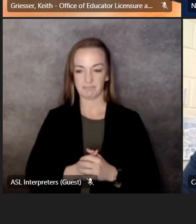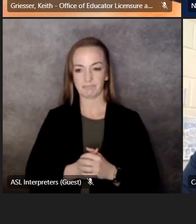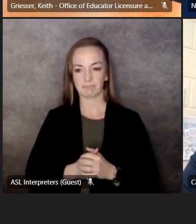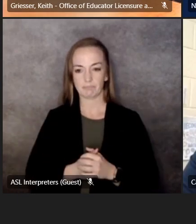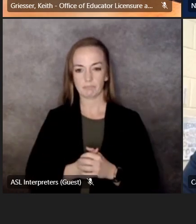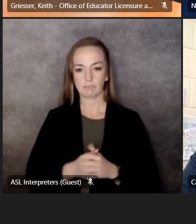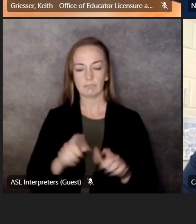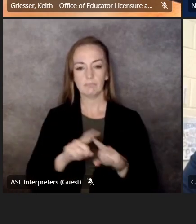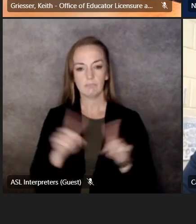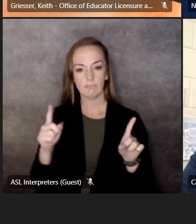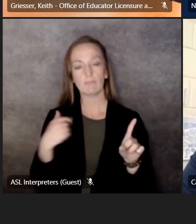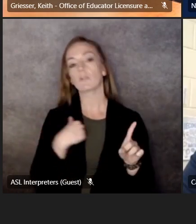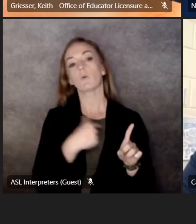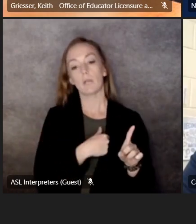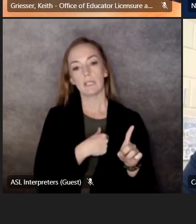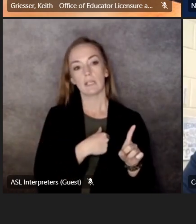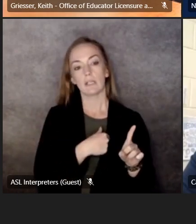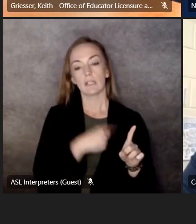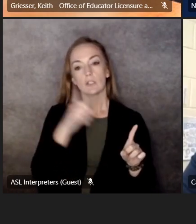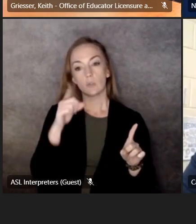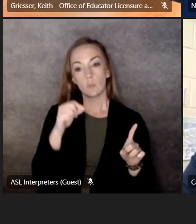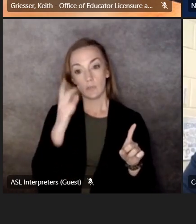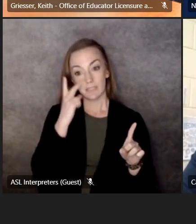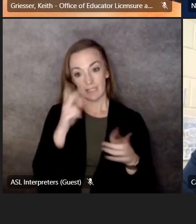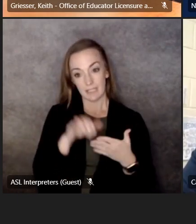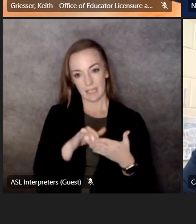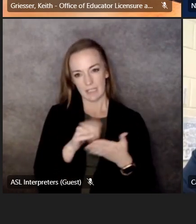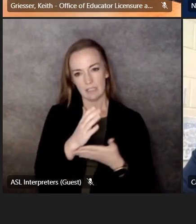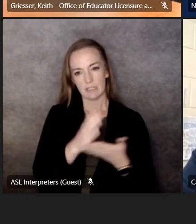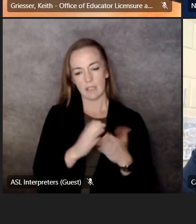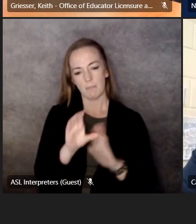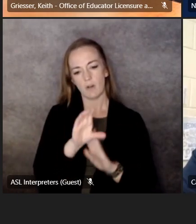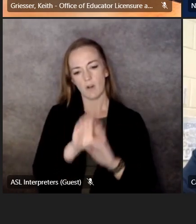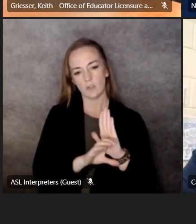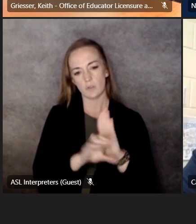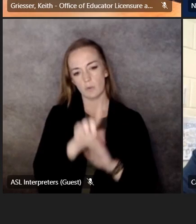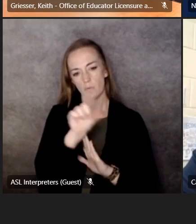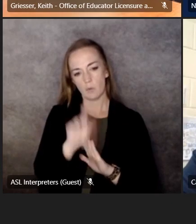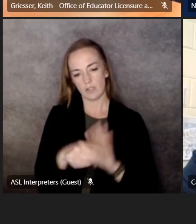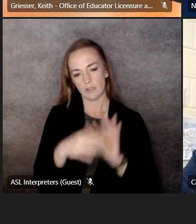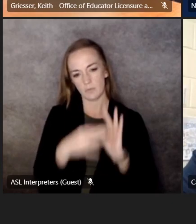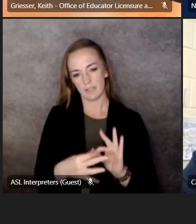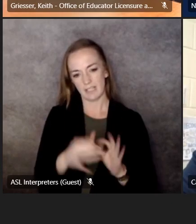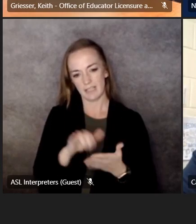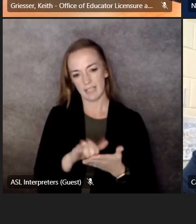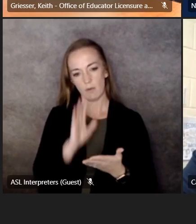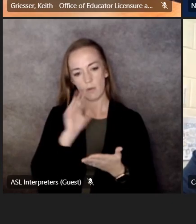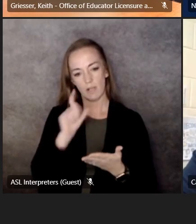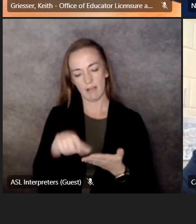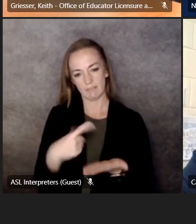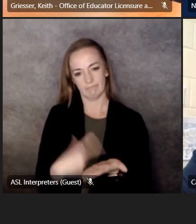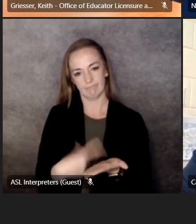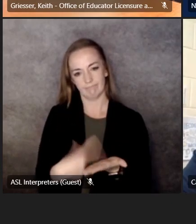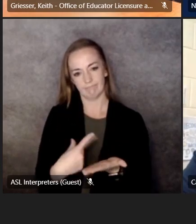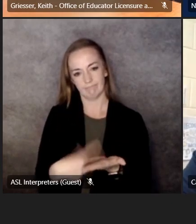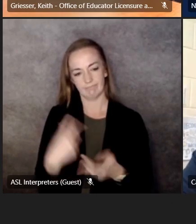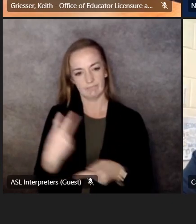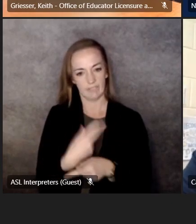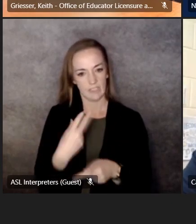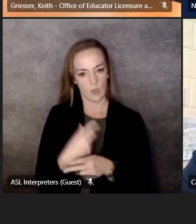we do see that there are some constitutional questions about that, so those will have to be litigated to see what